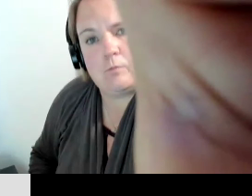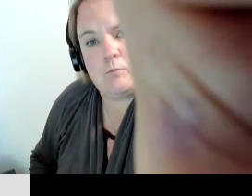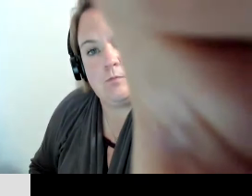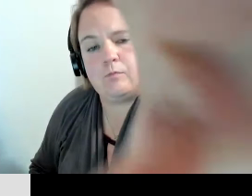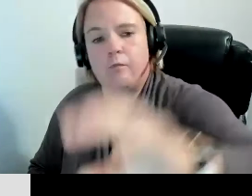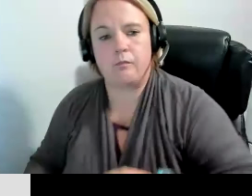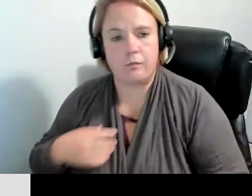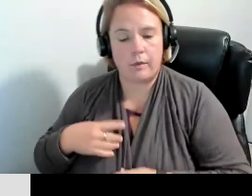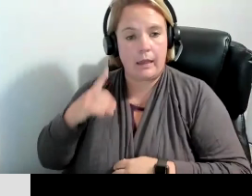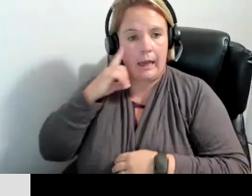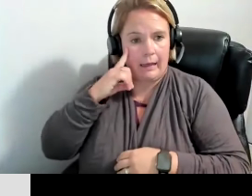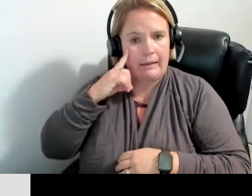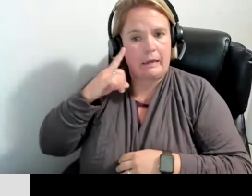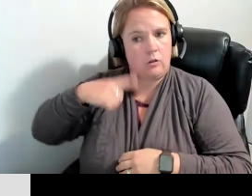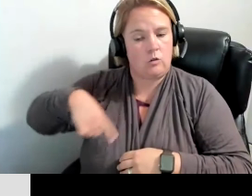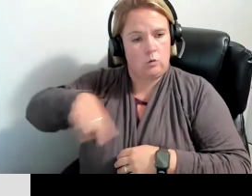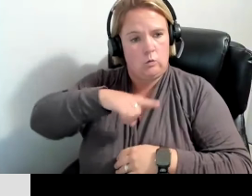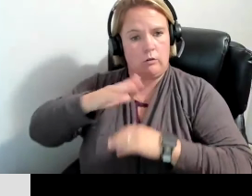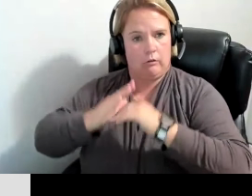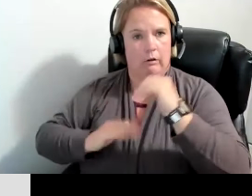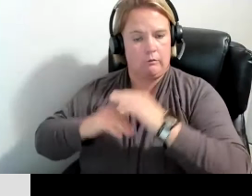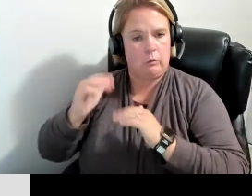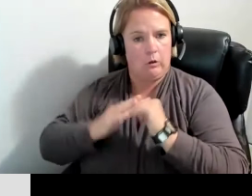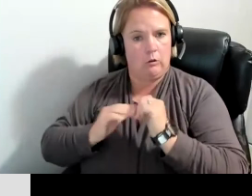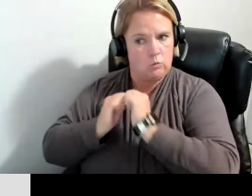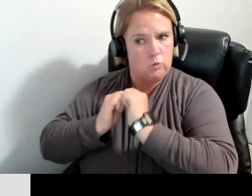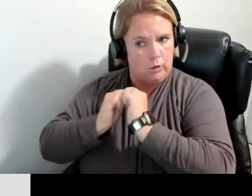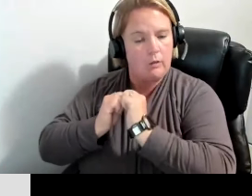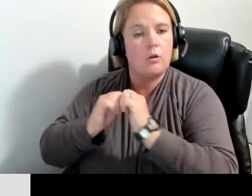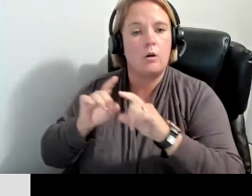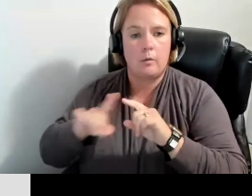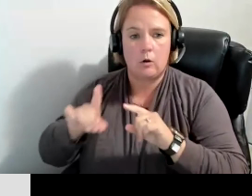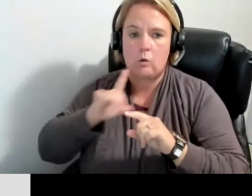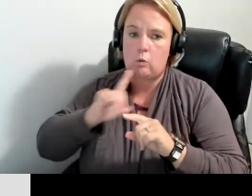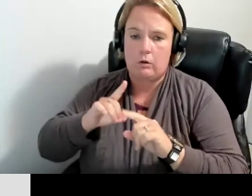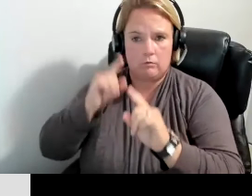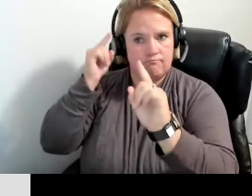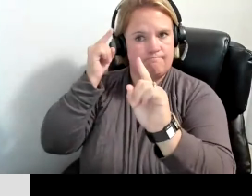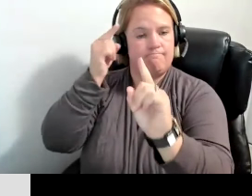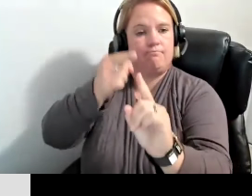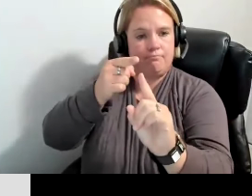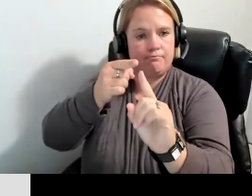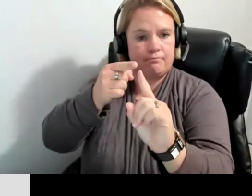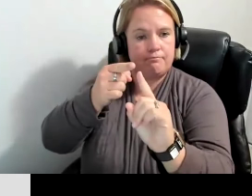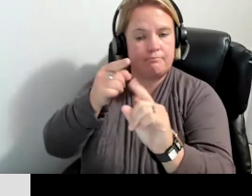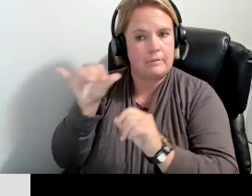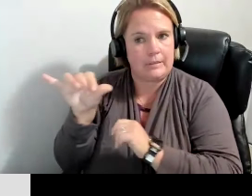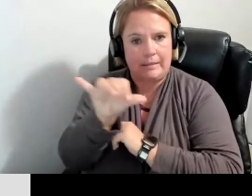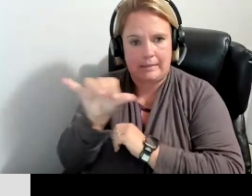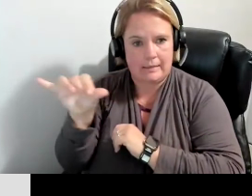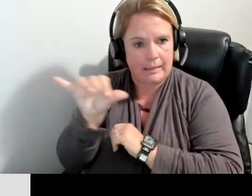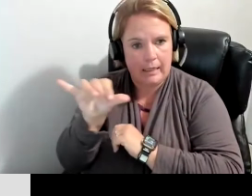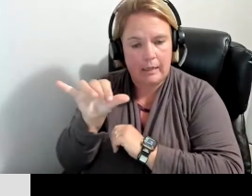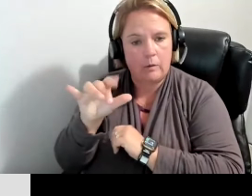having a group that you feel comfortable with, but I also feel like we all really strive to serve students in a very similar way. We have a heart for